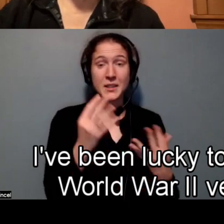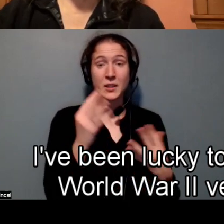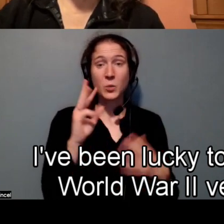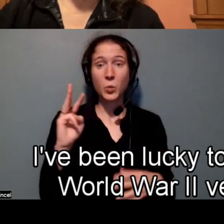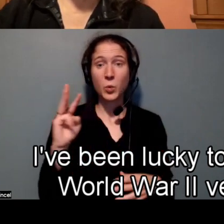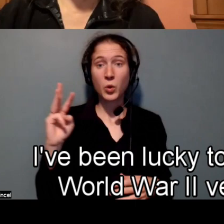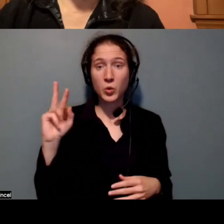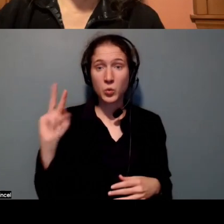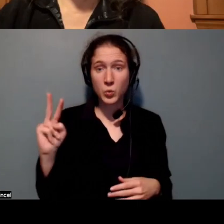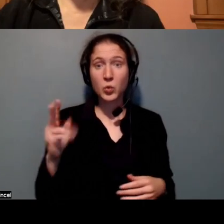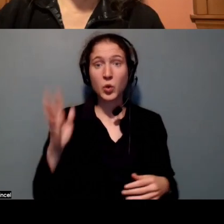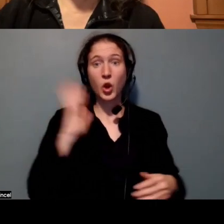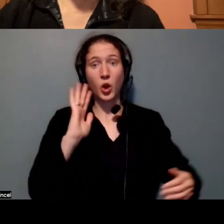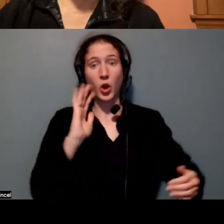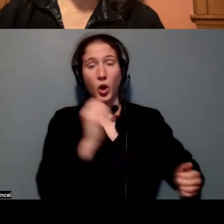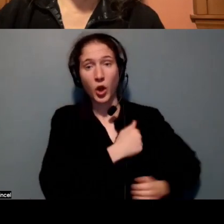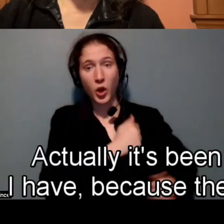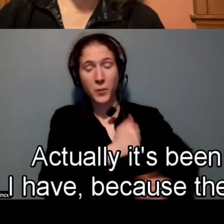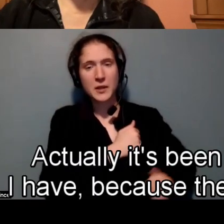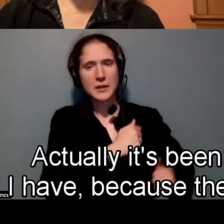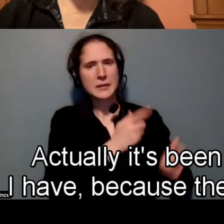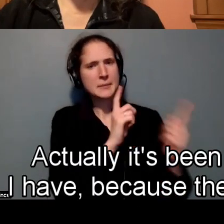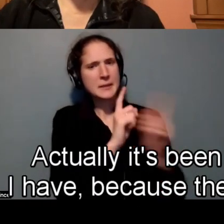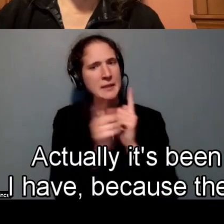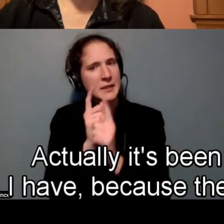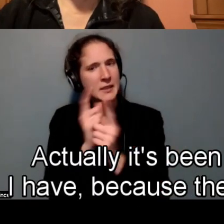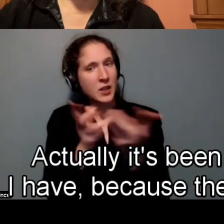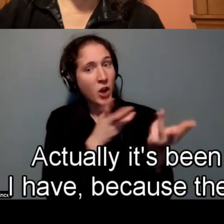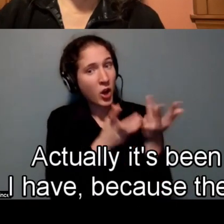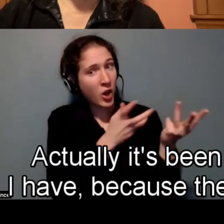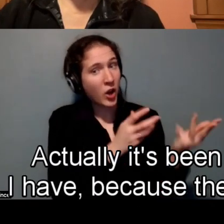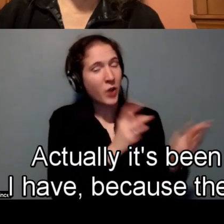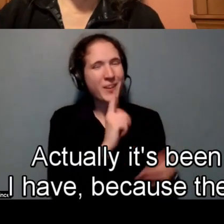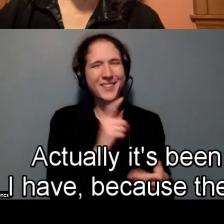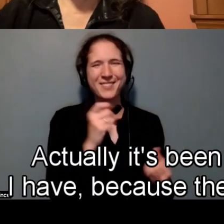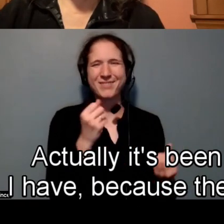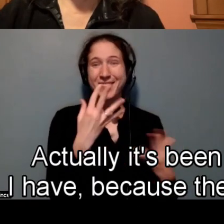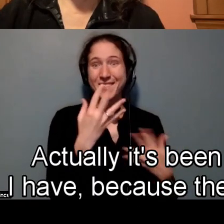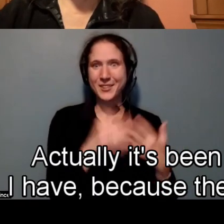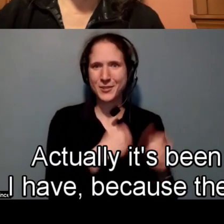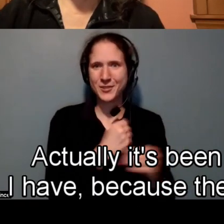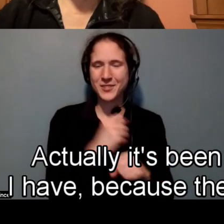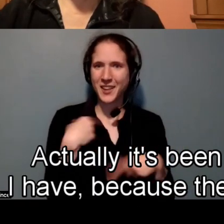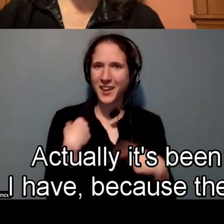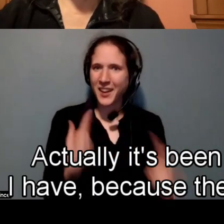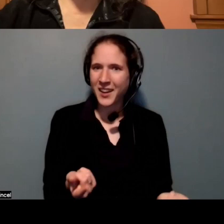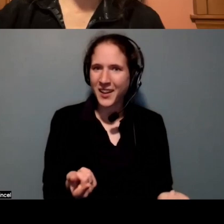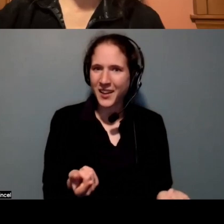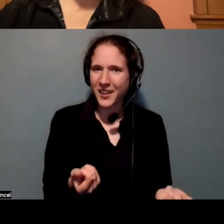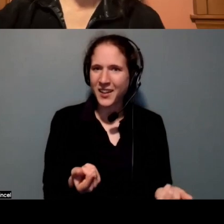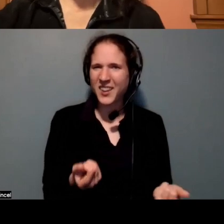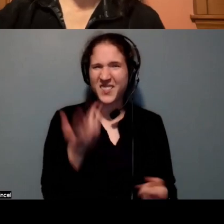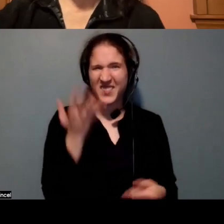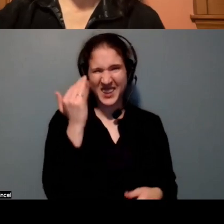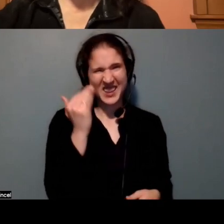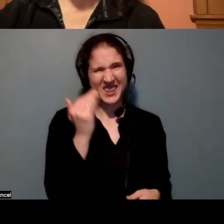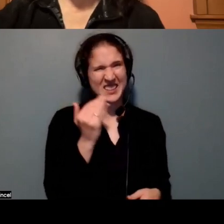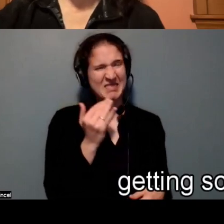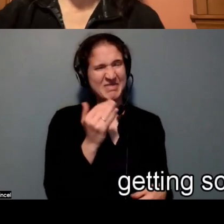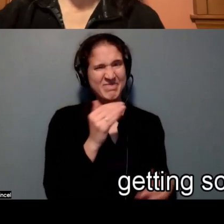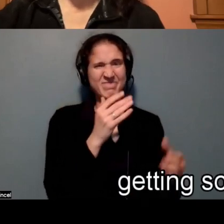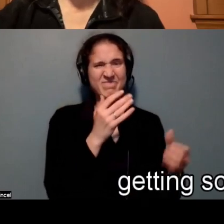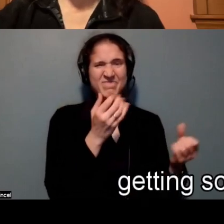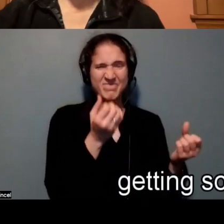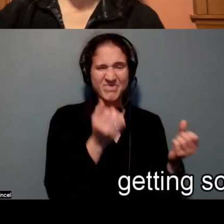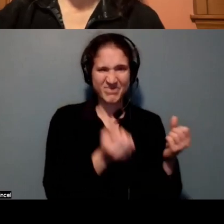the years. Actually, it's been several years since I have, because they're just passing away and